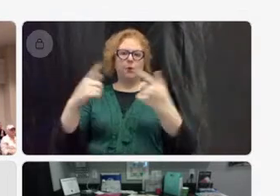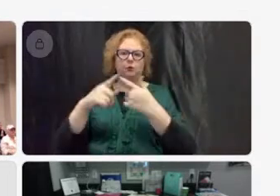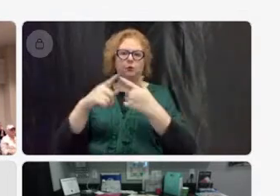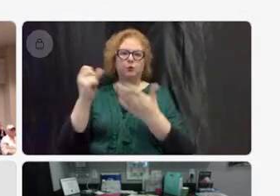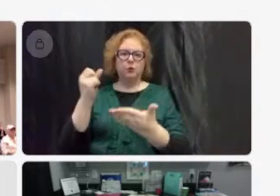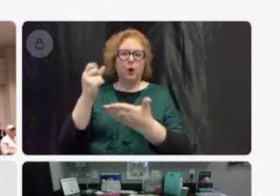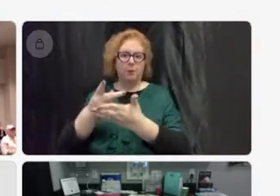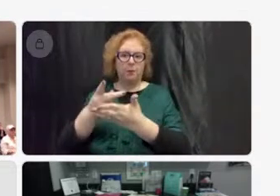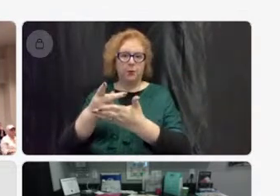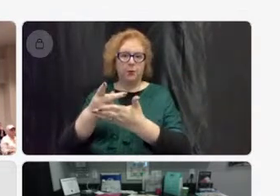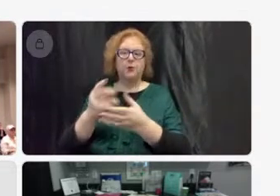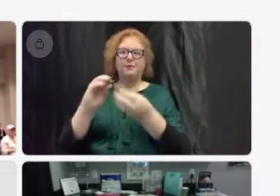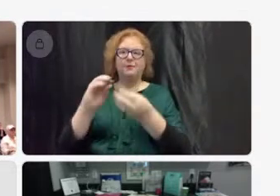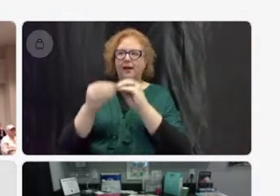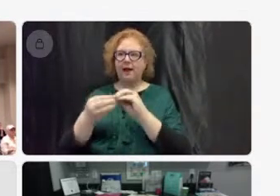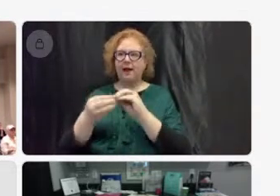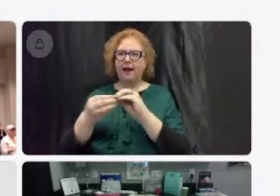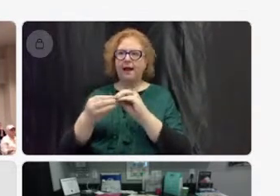item